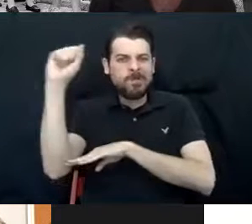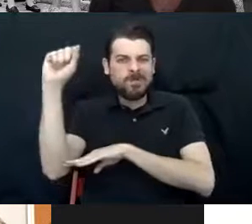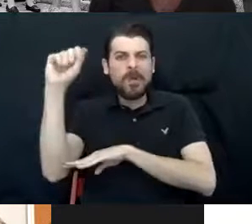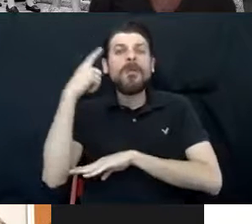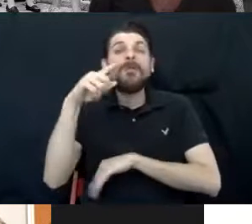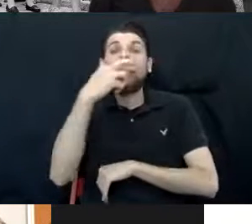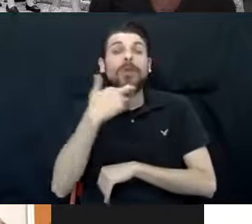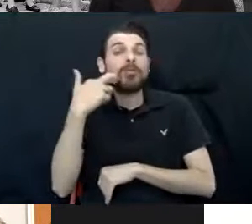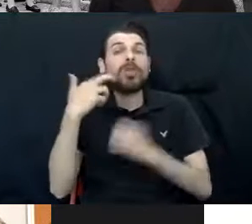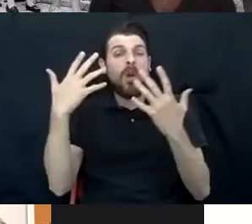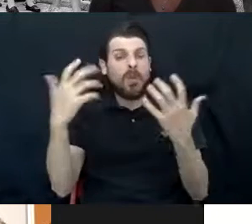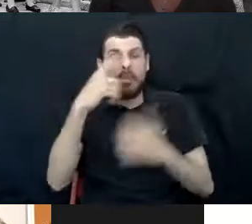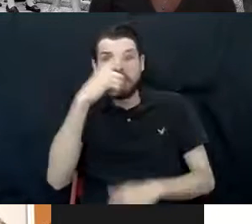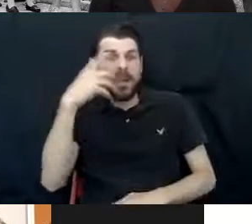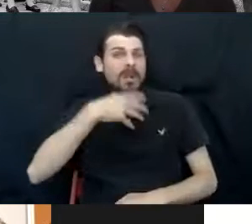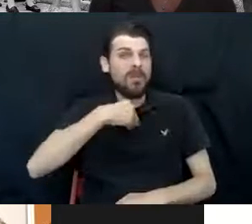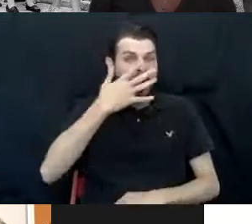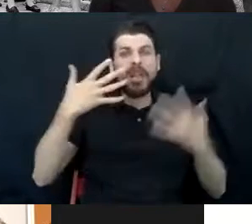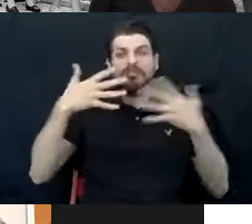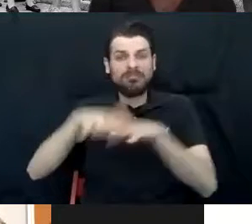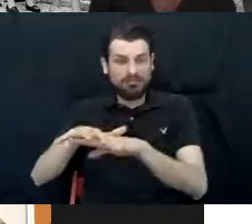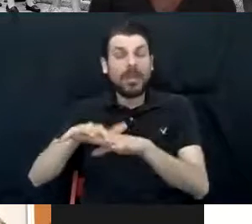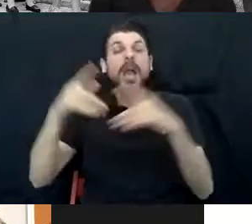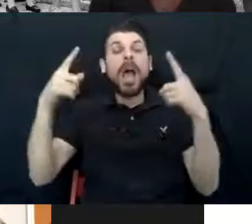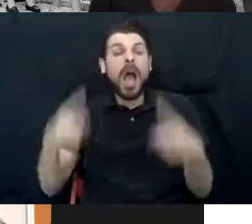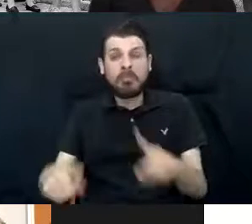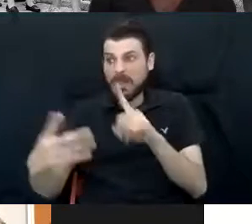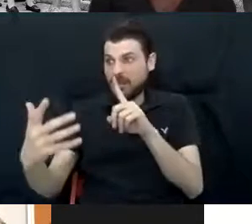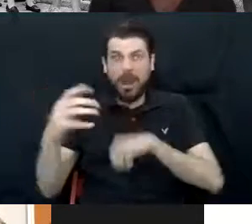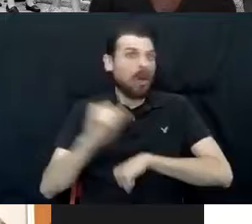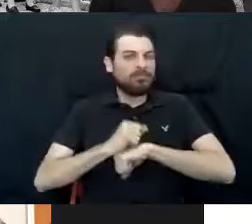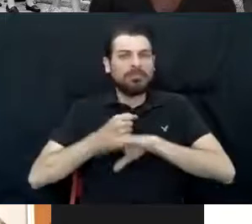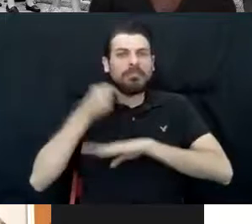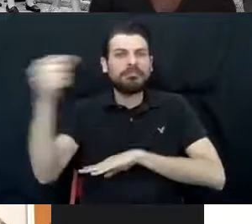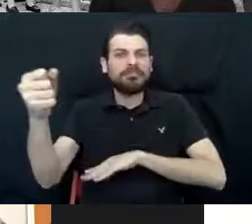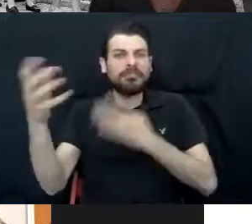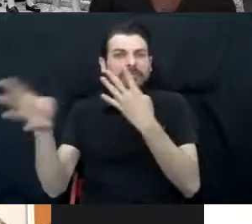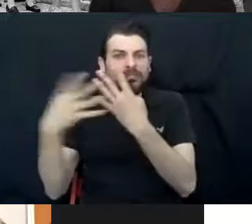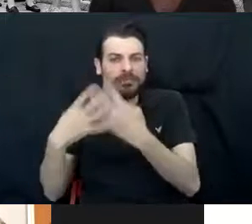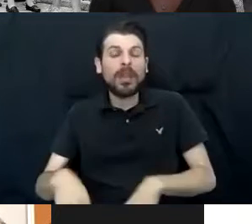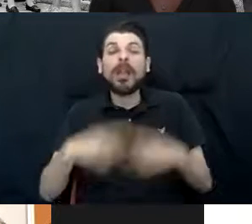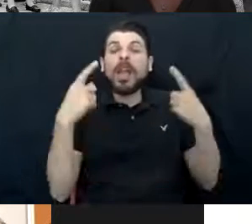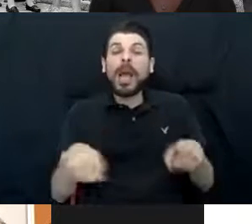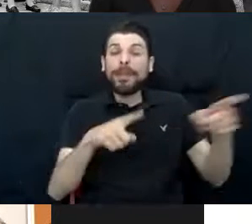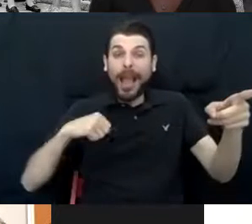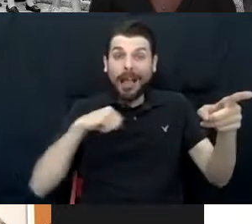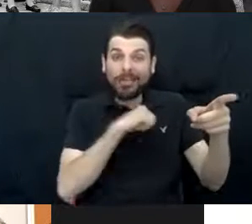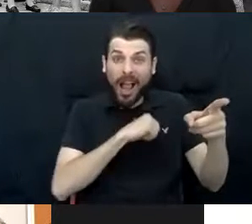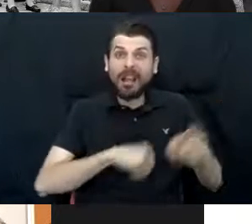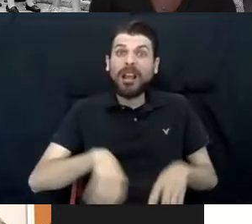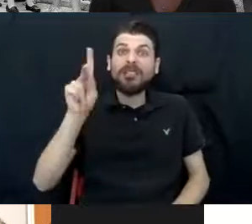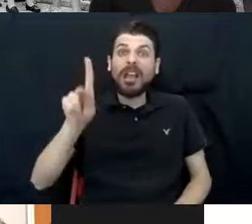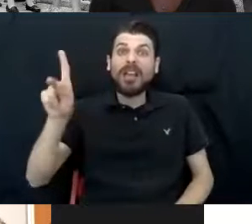Atlanta, attacked at a Ku Klux Klan rally at Stone Mountain Stadium in Atlanta, and worked as part of